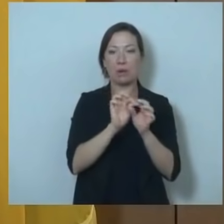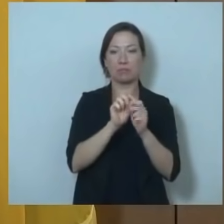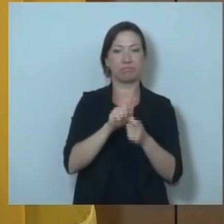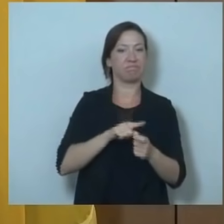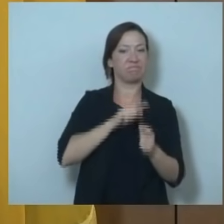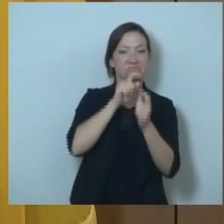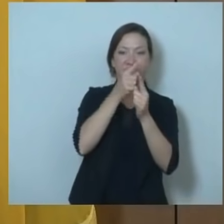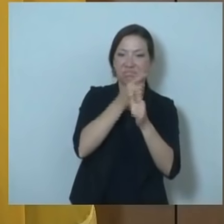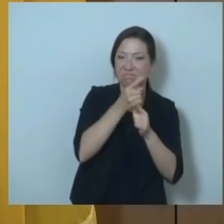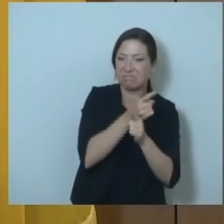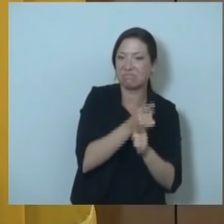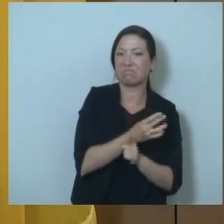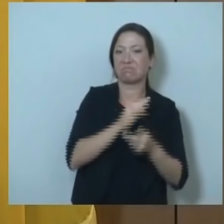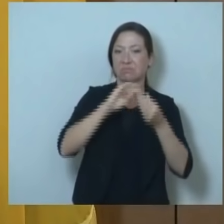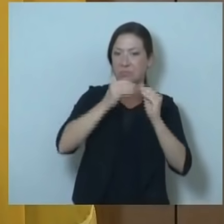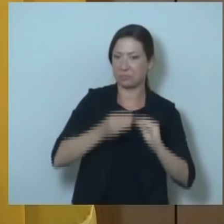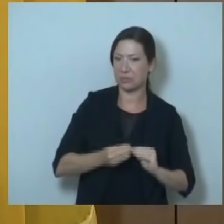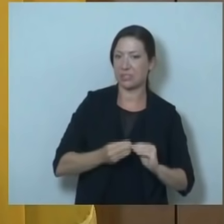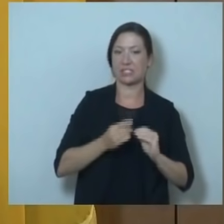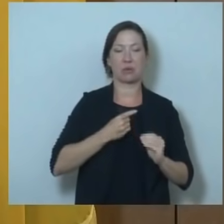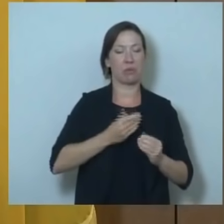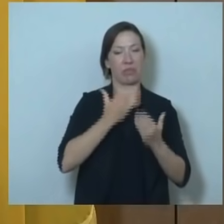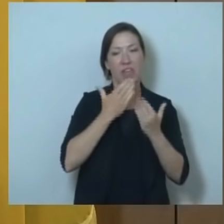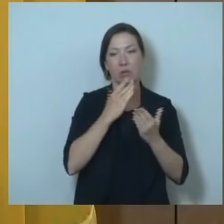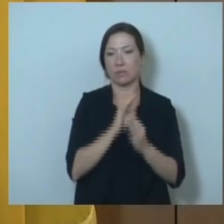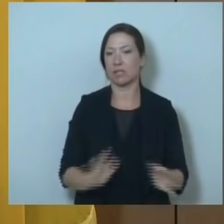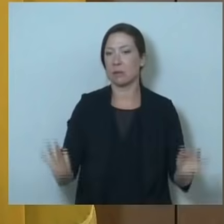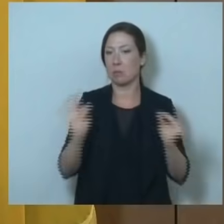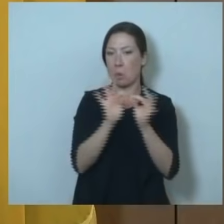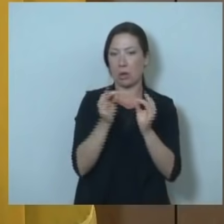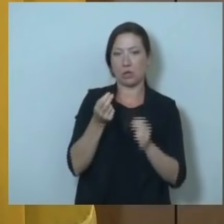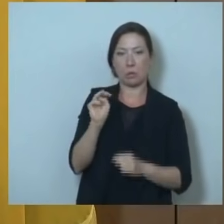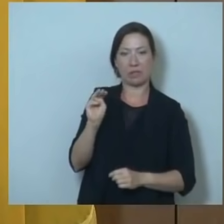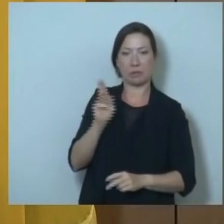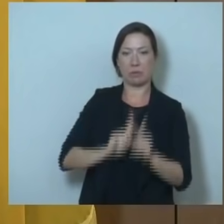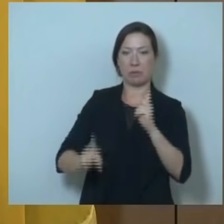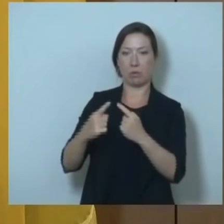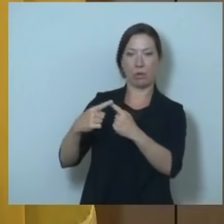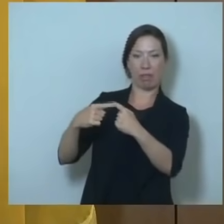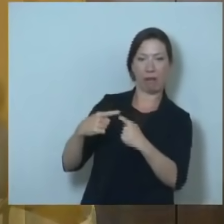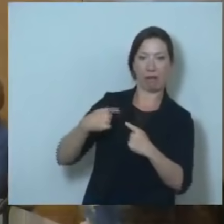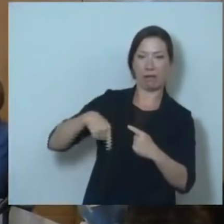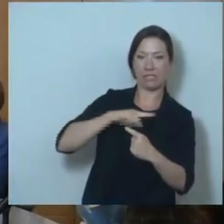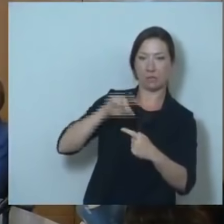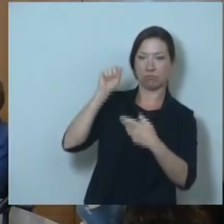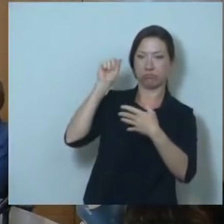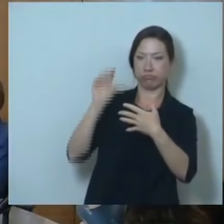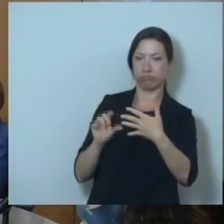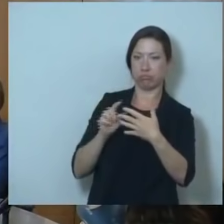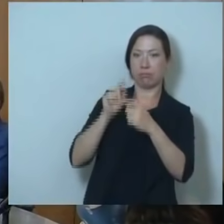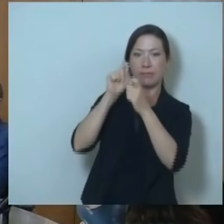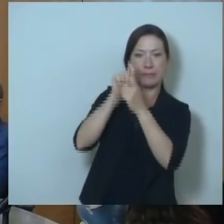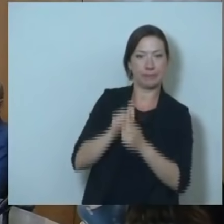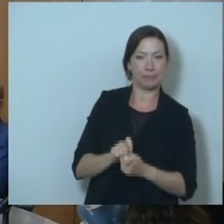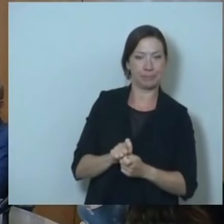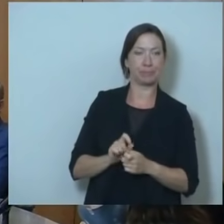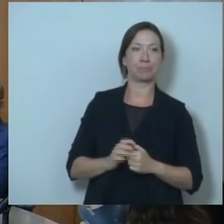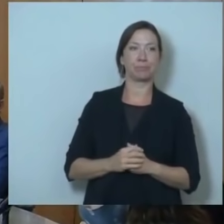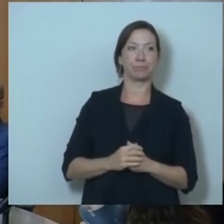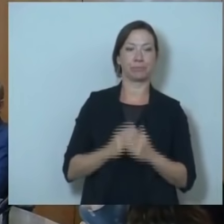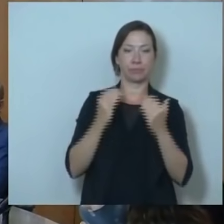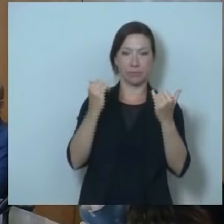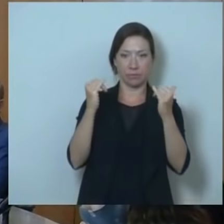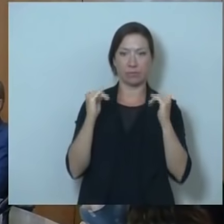every New Mexican who depends on us for valid information. Nora. Thank you, Governor. Next, we're going to go to